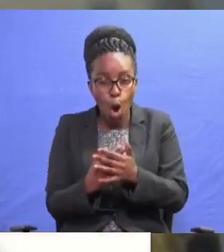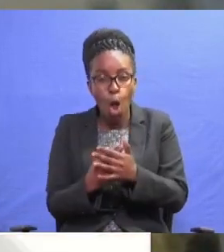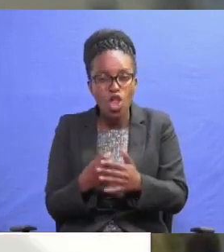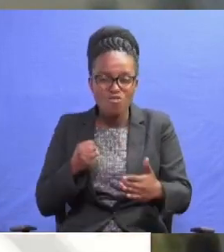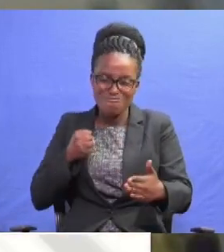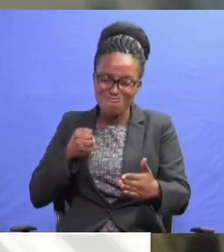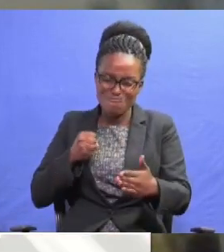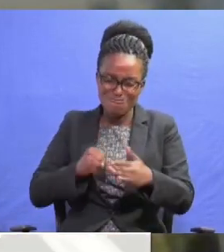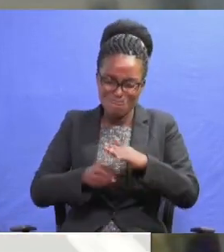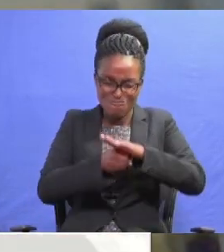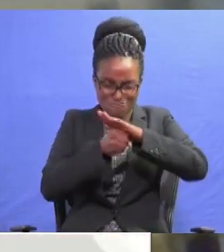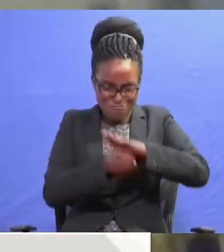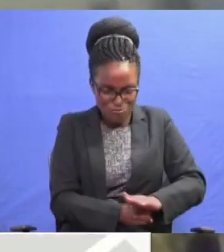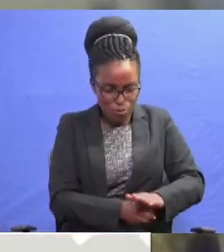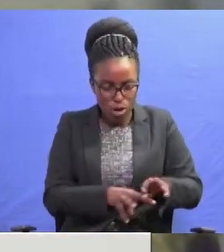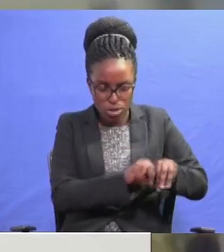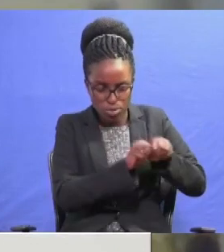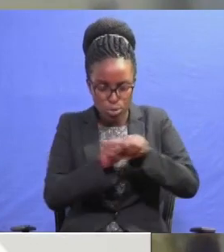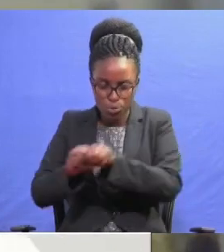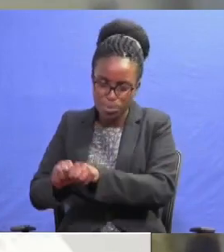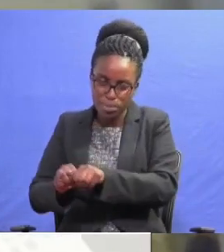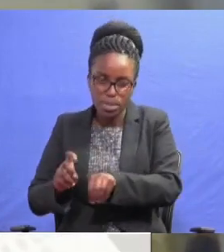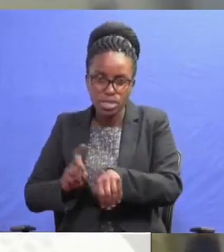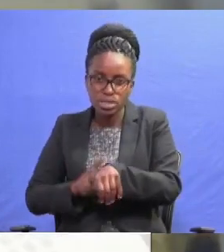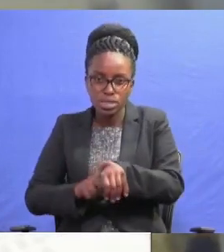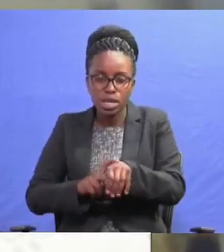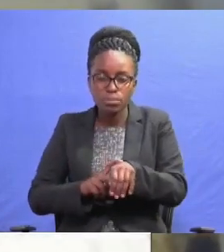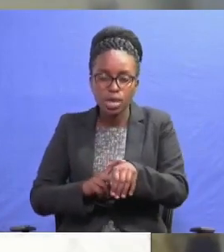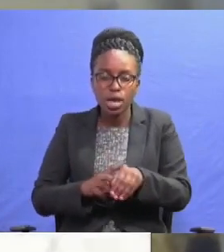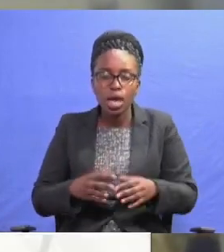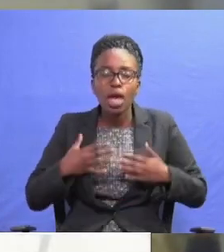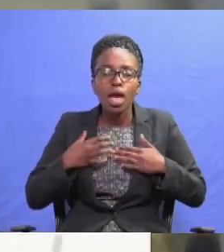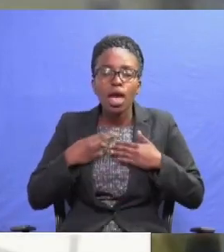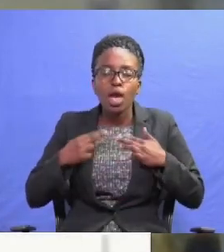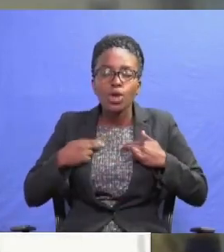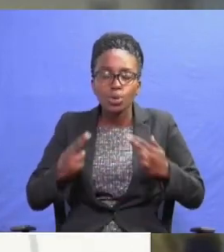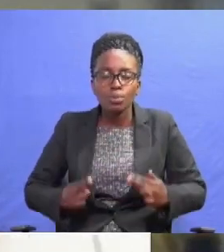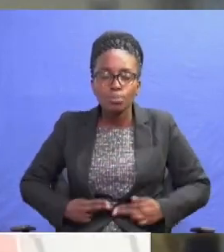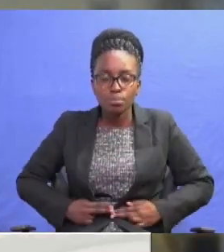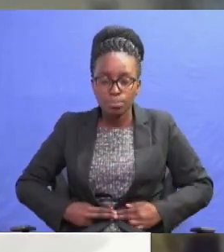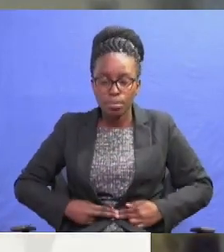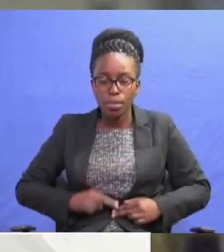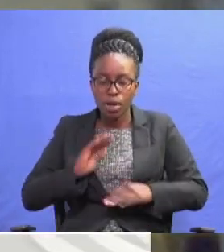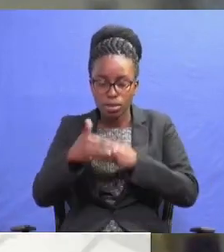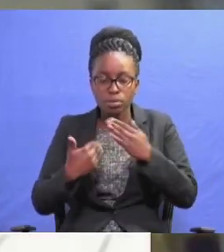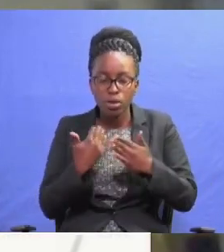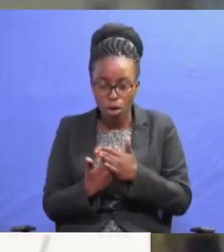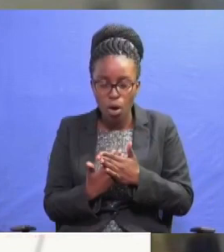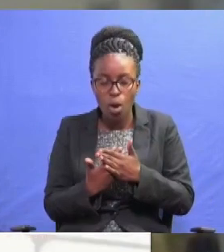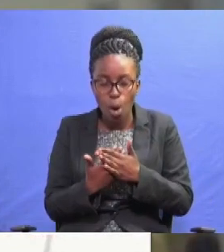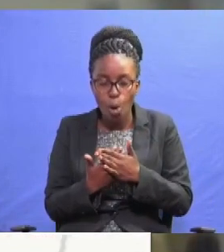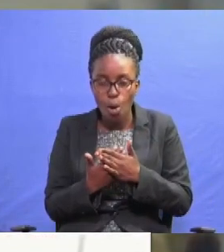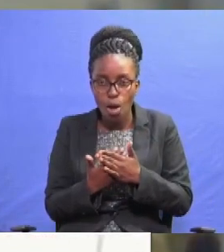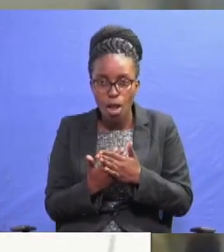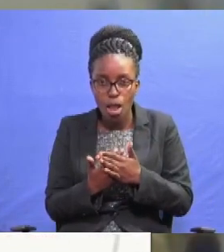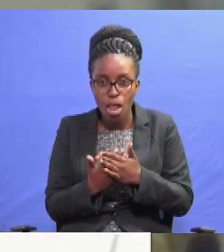And therefore, for human beings, for example, you're just thrown here and there, and of course it ends up killing you